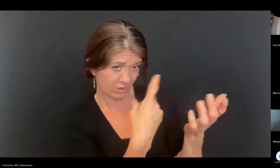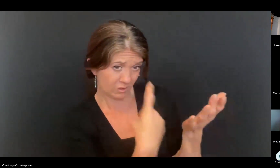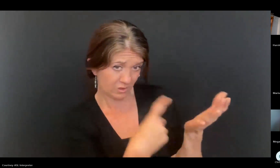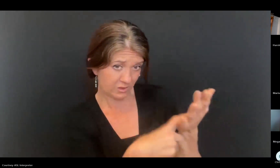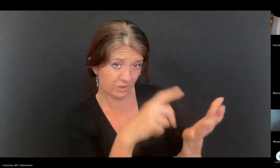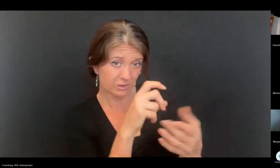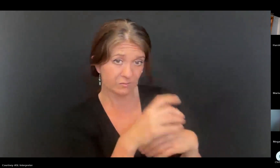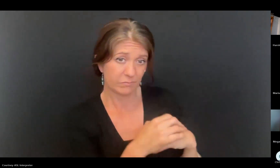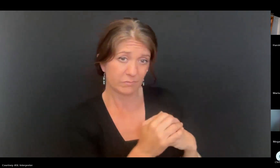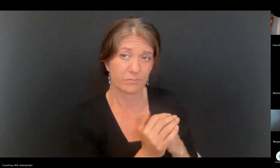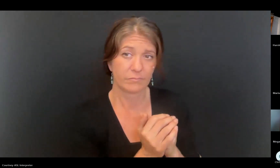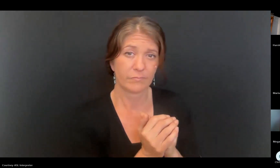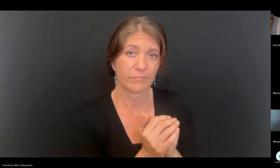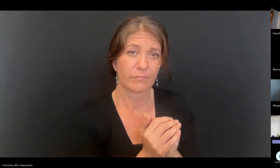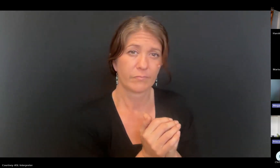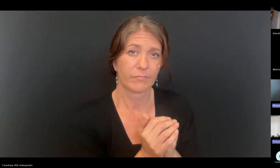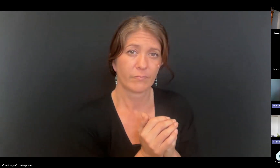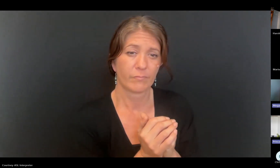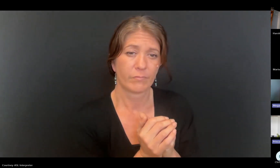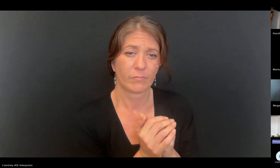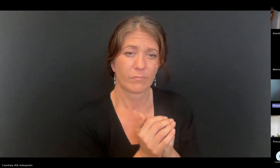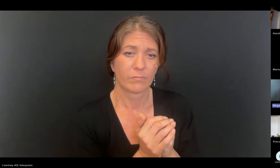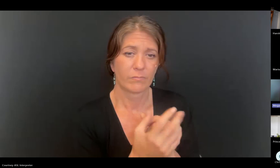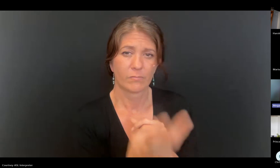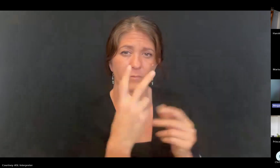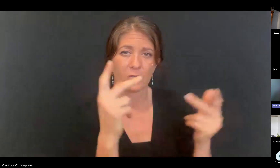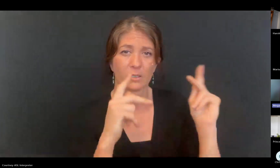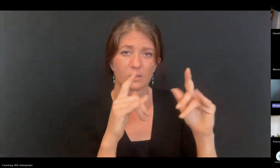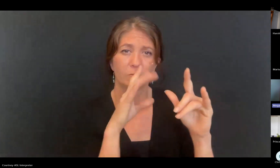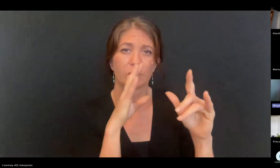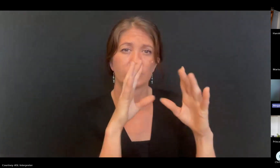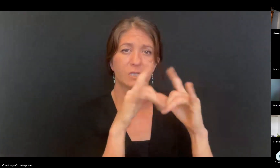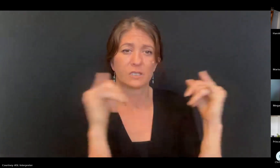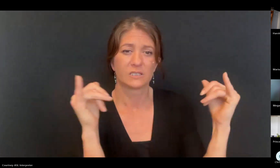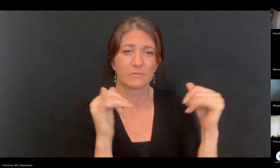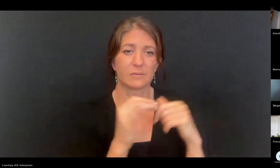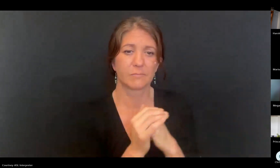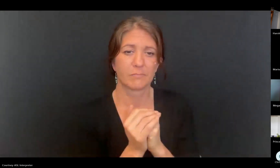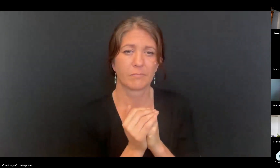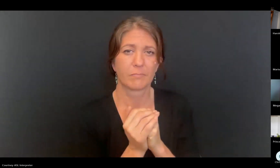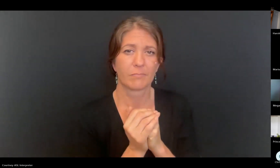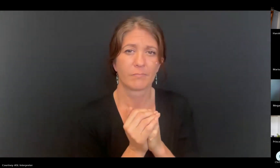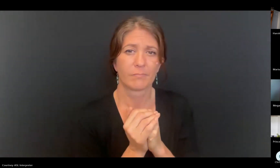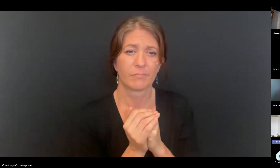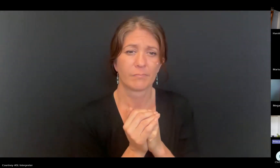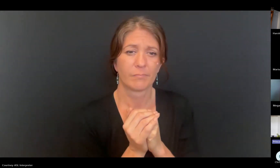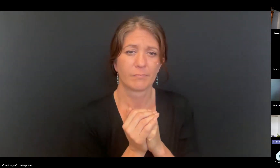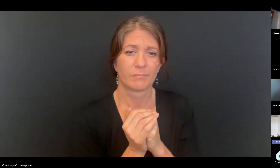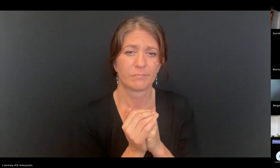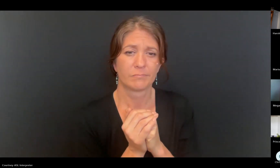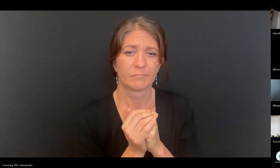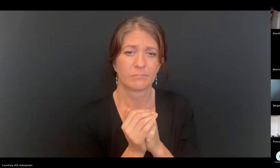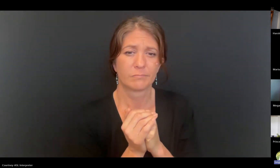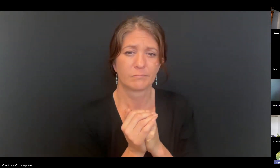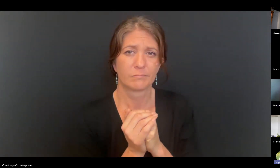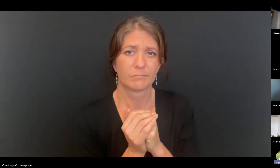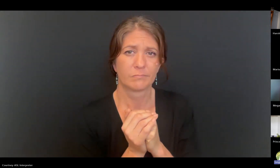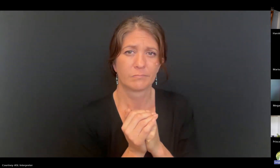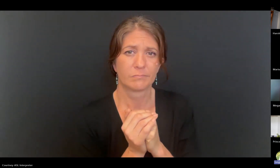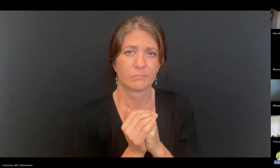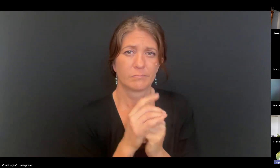Hey, Megan, this is Lee. I Sure, can speak to that a little bit. Oh, go ahead, Lee. Yeah. Sorry, Prisca, I can jump in there. So yeah, we can